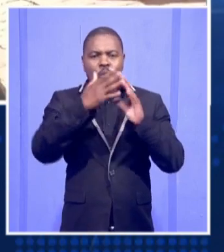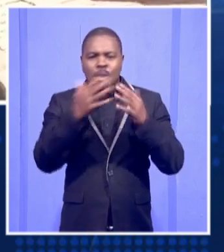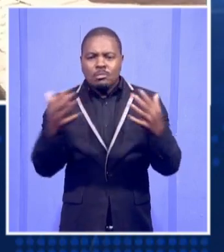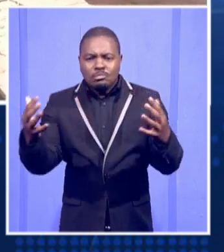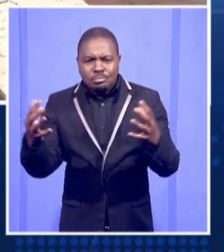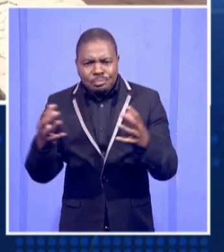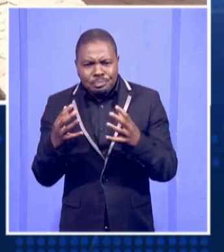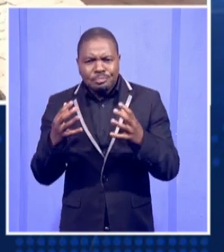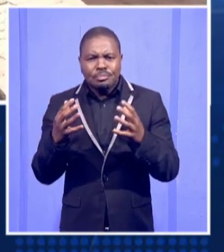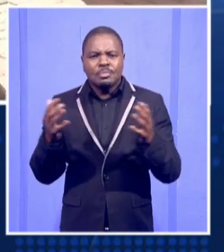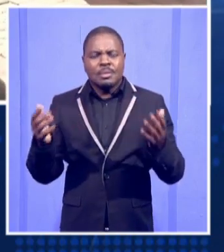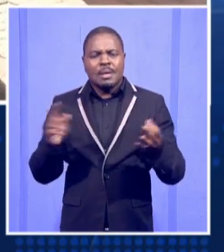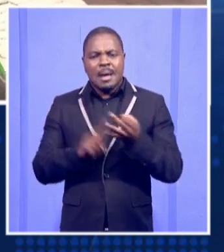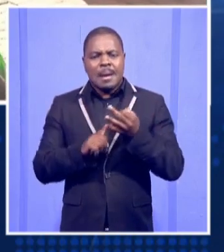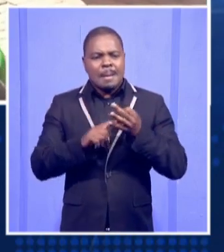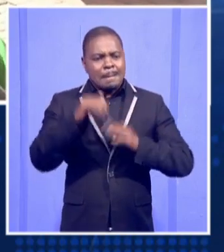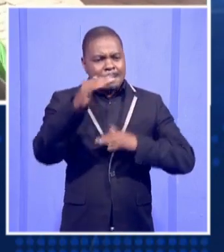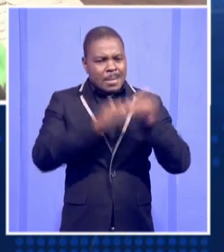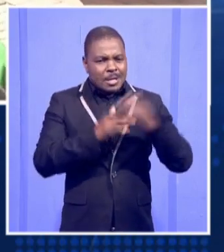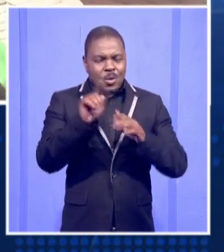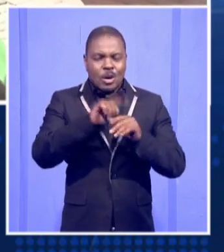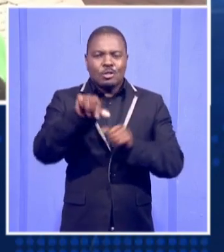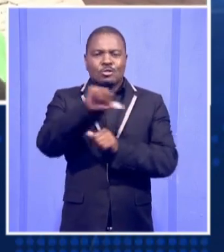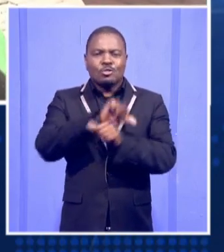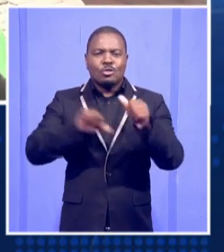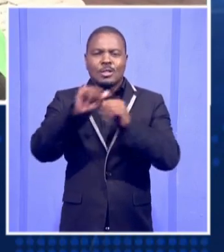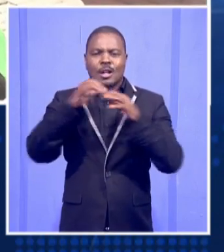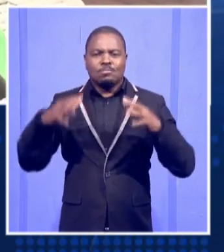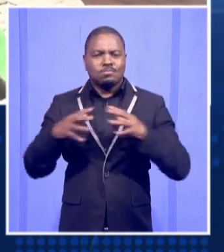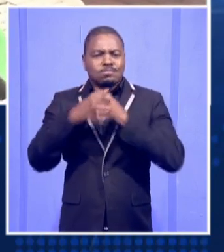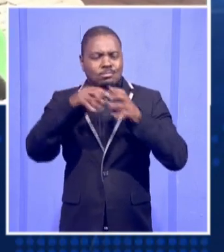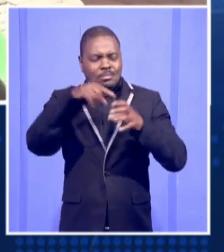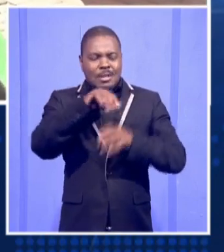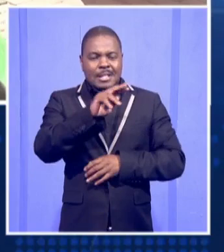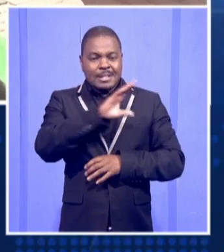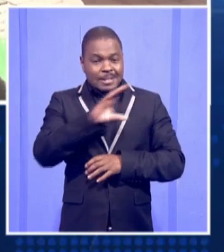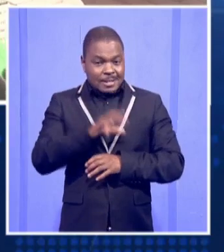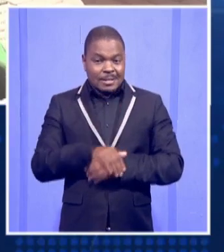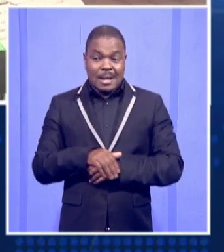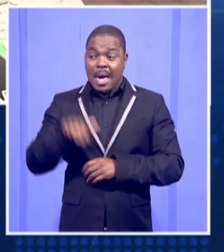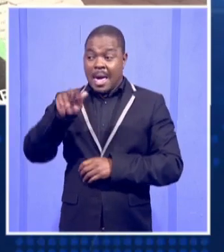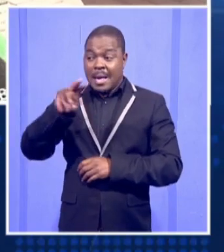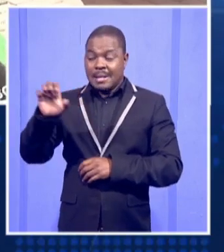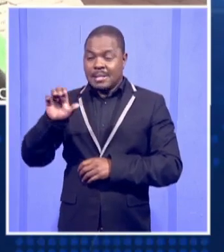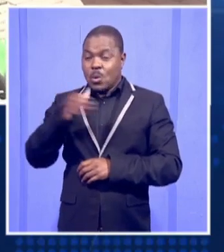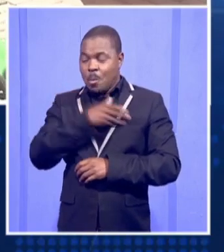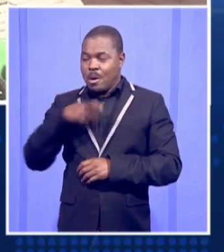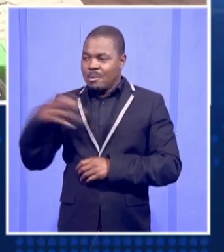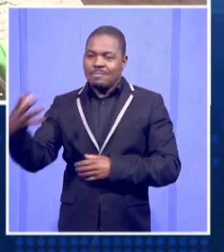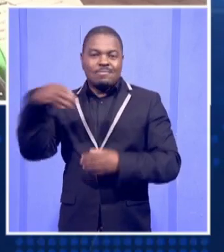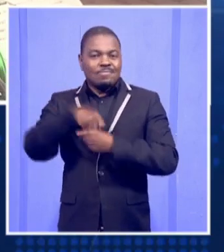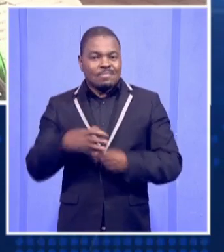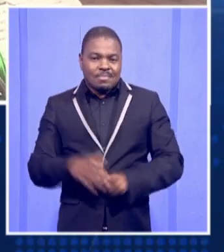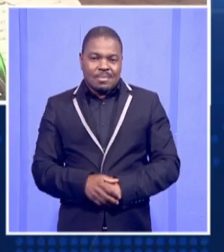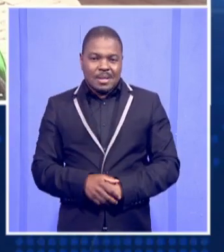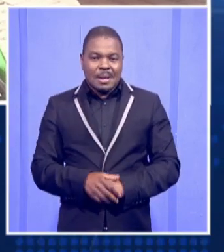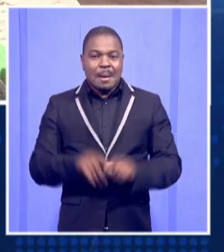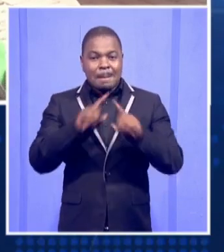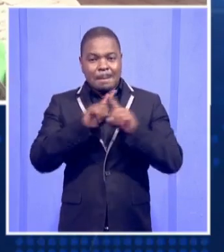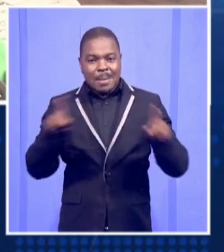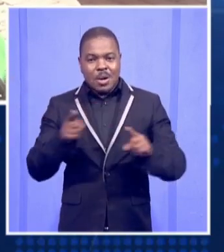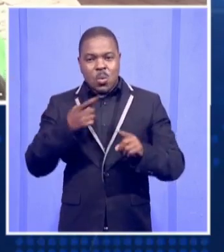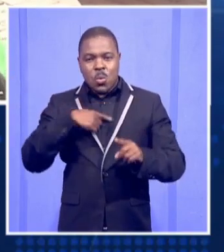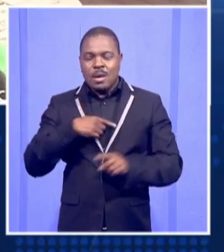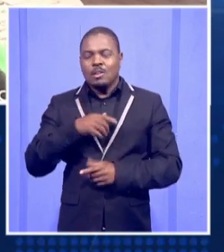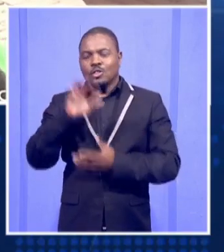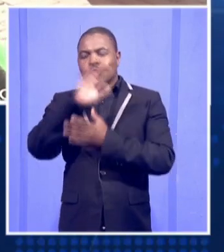the entire building of the social cohesion that we're talking about, the ANC, women were at the center. But of course, we're not great storytellers as women.